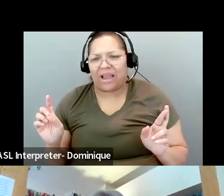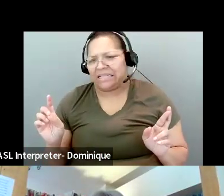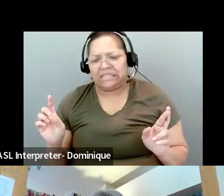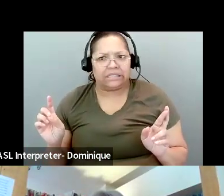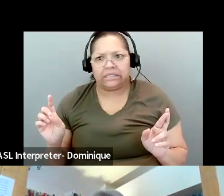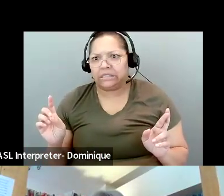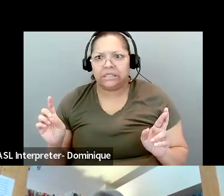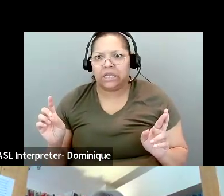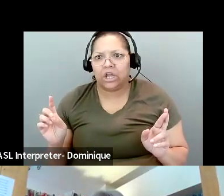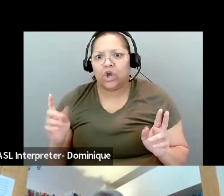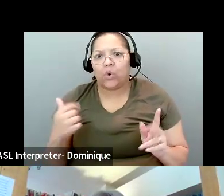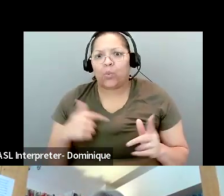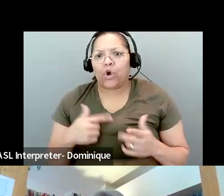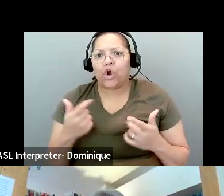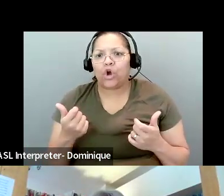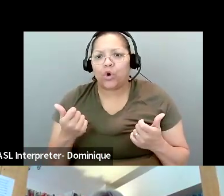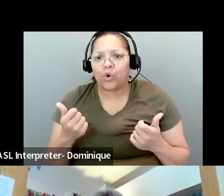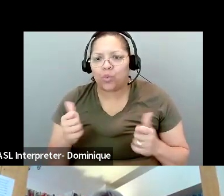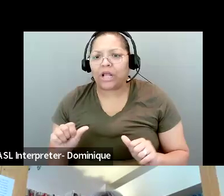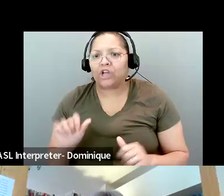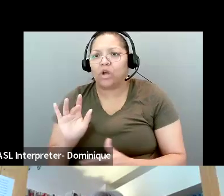we're really trying to parse out how to